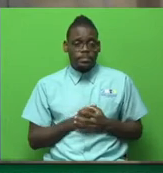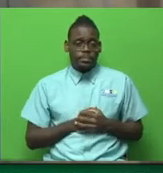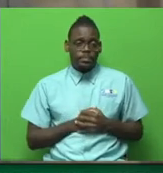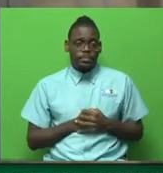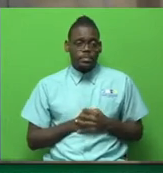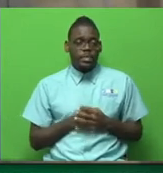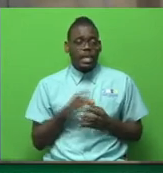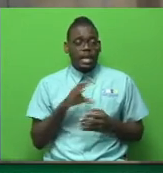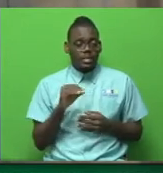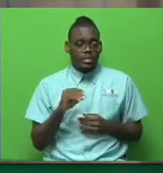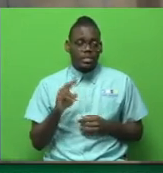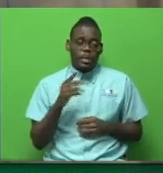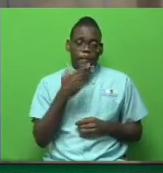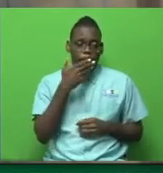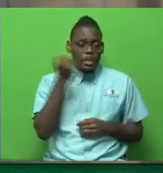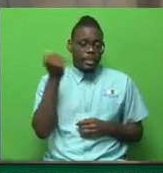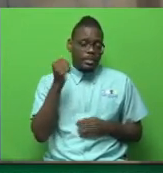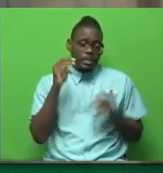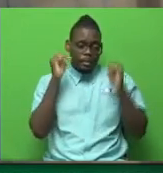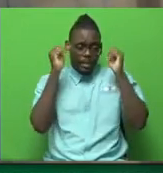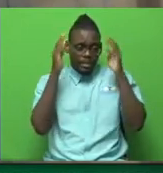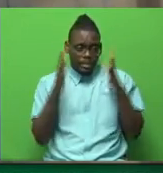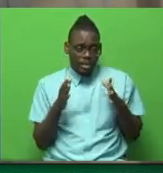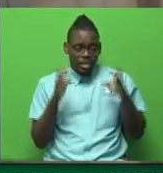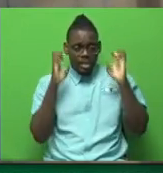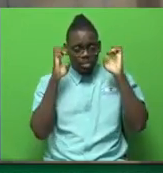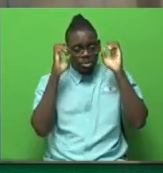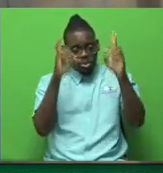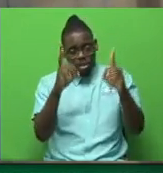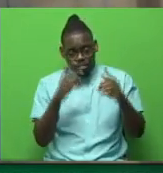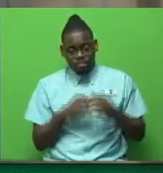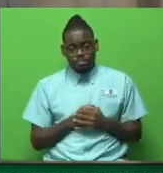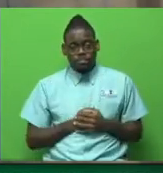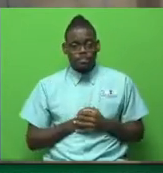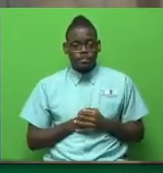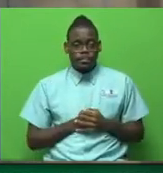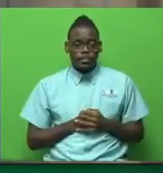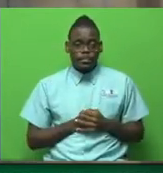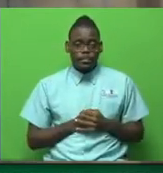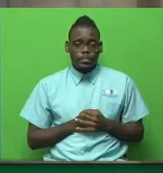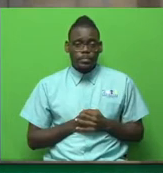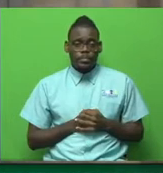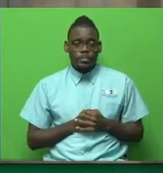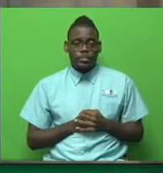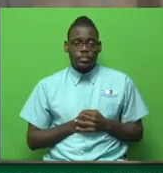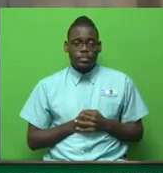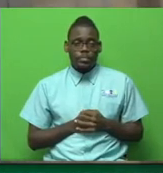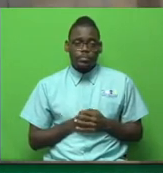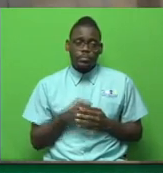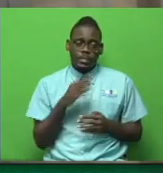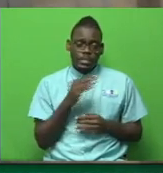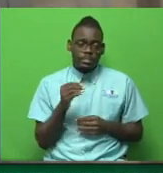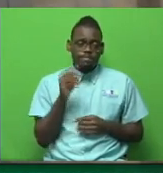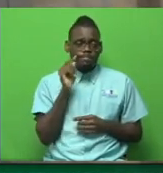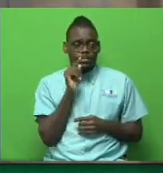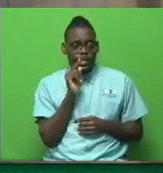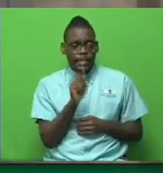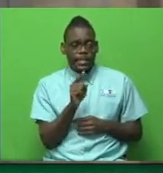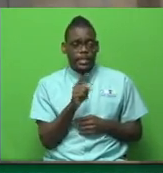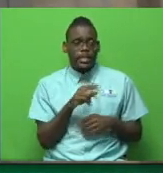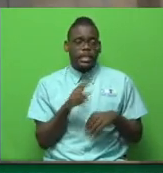Education we ever had internet Tobago after my political leader and he is a national medal of worry